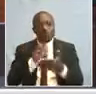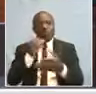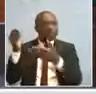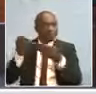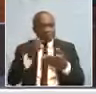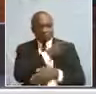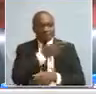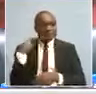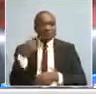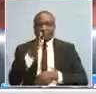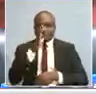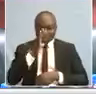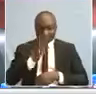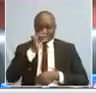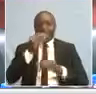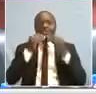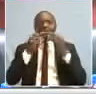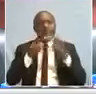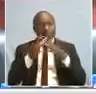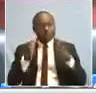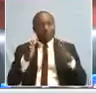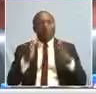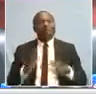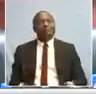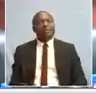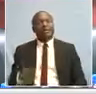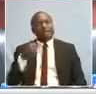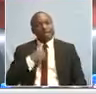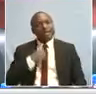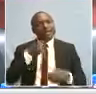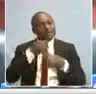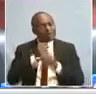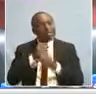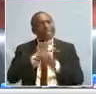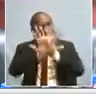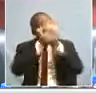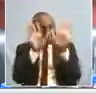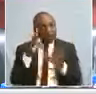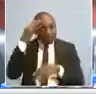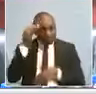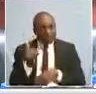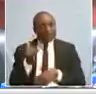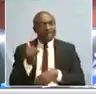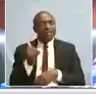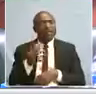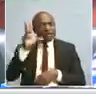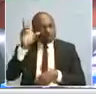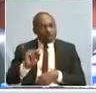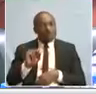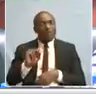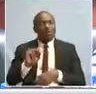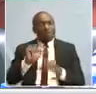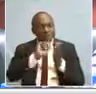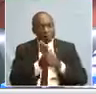Parliament? Madam Speaker, thank you very much. Madam Speaker, I have made clarity why there was no